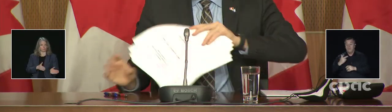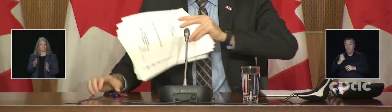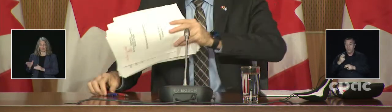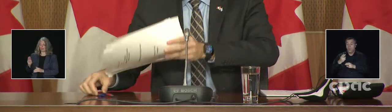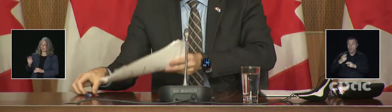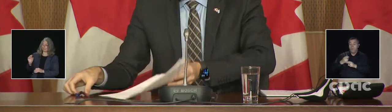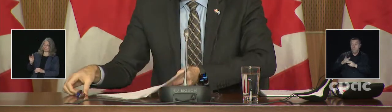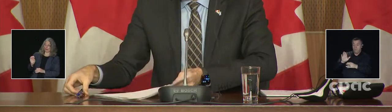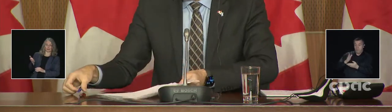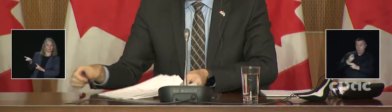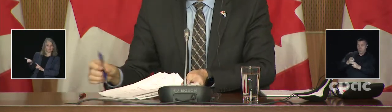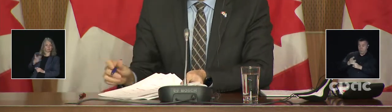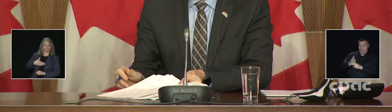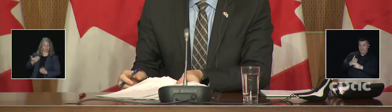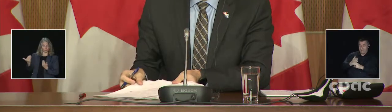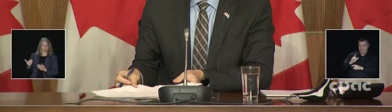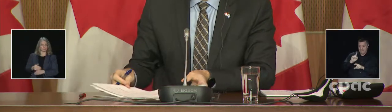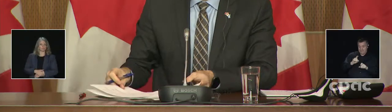my right.